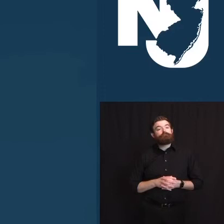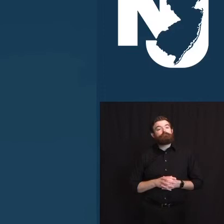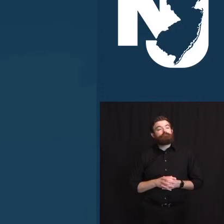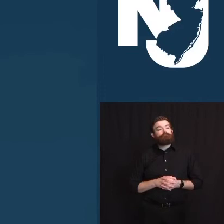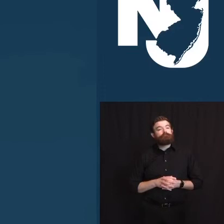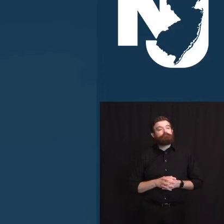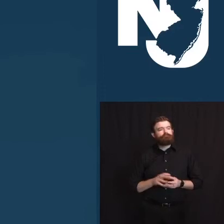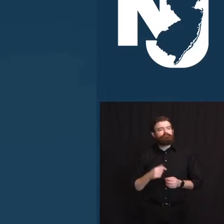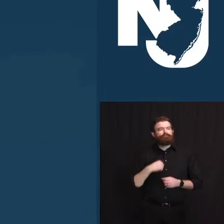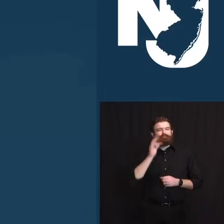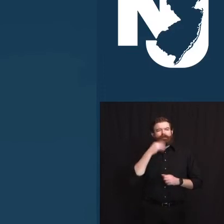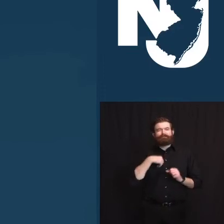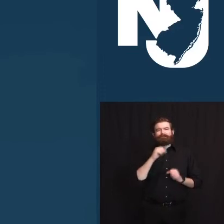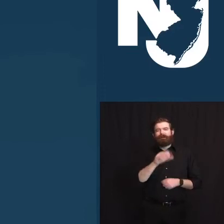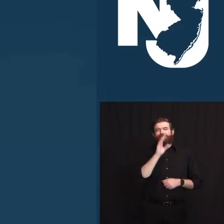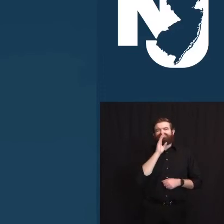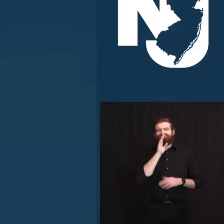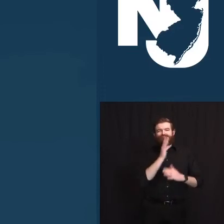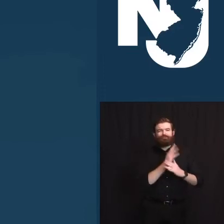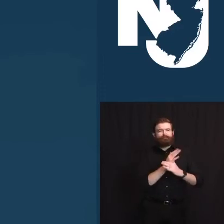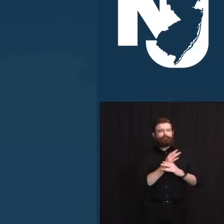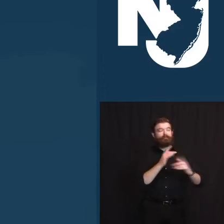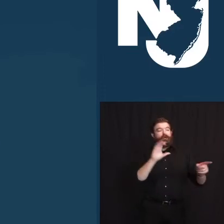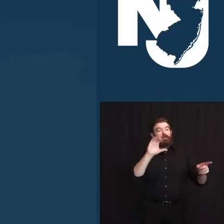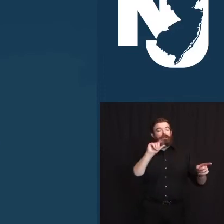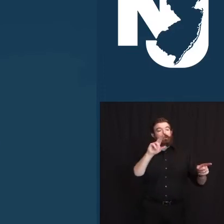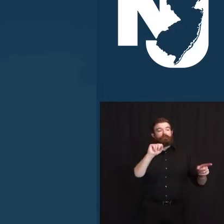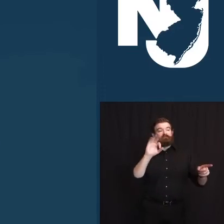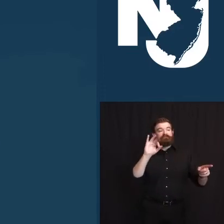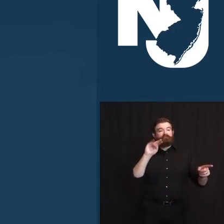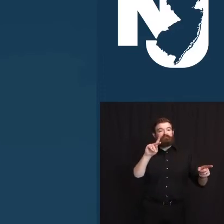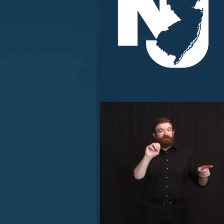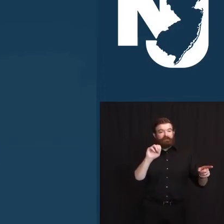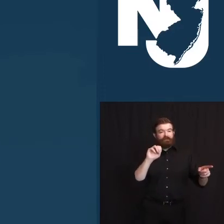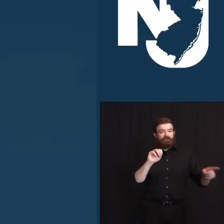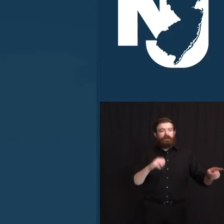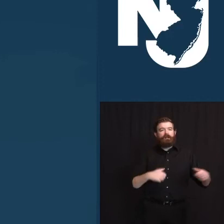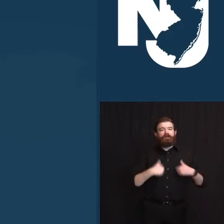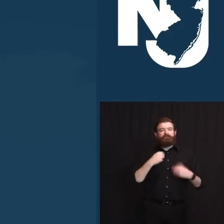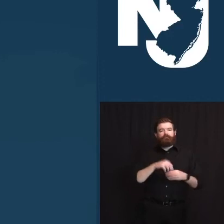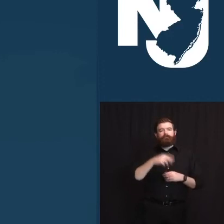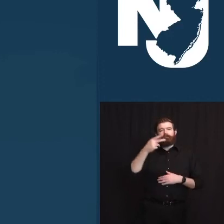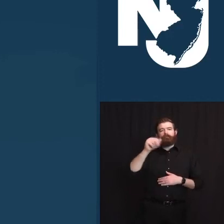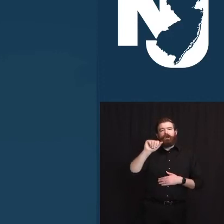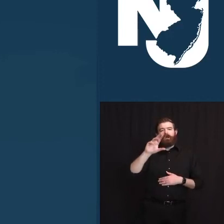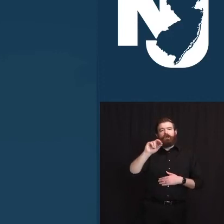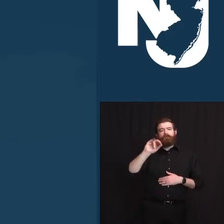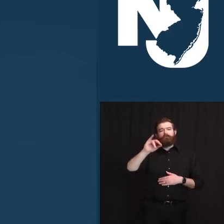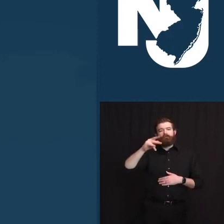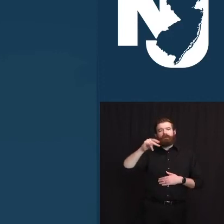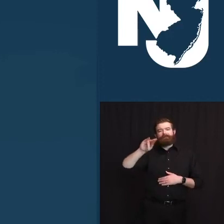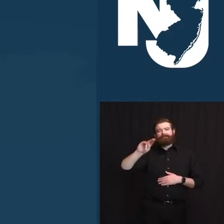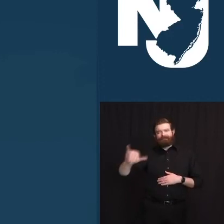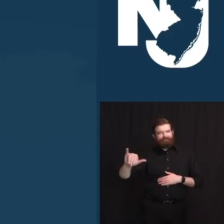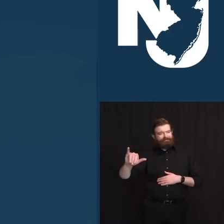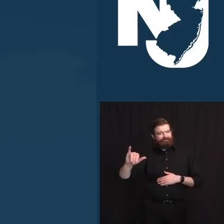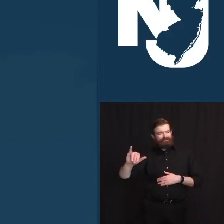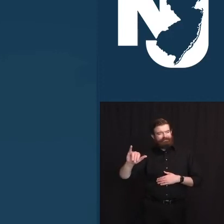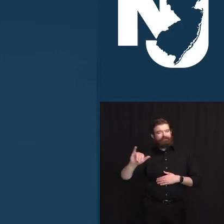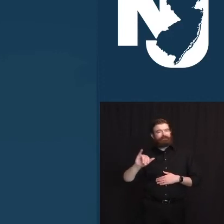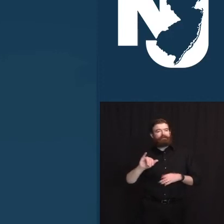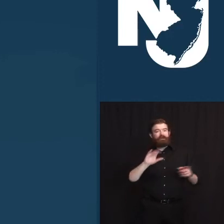get Klaus up there? There he is, who had called Parsippany home for nearly 30 years. And sadly, Klaus passed away at the age of